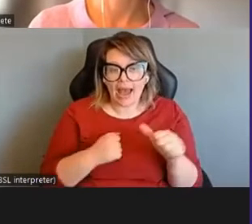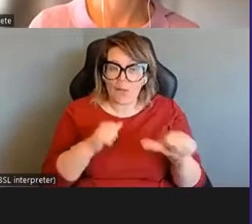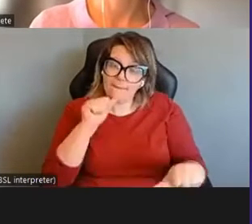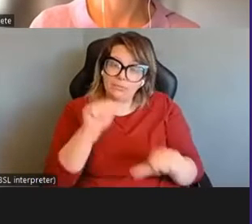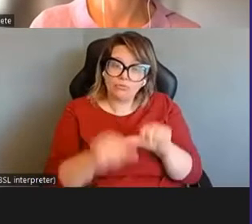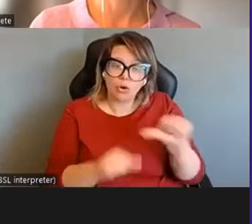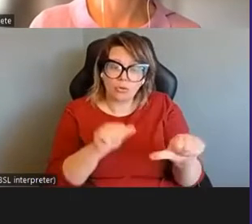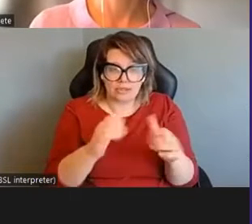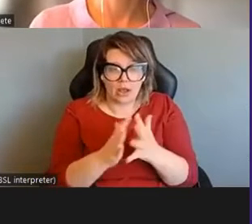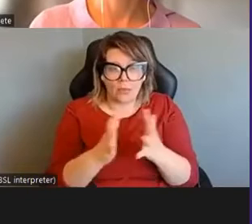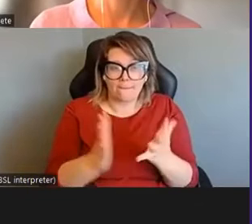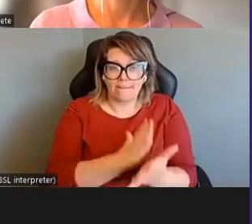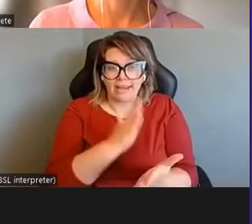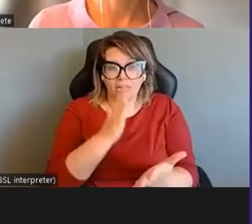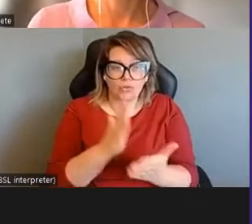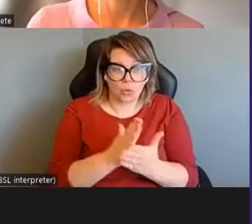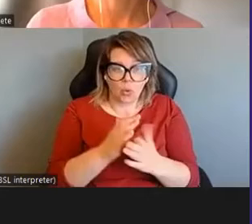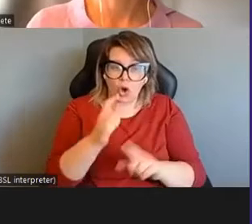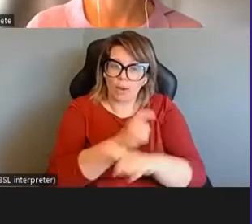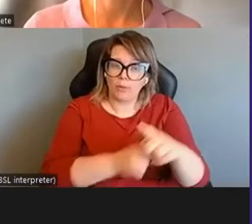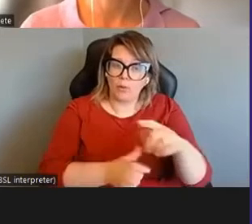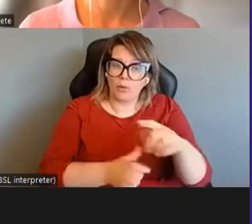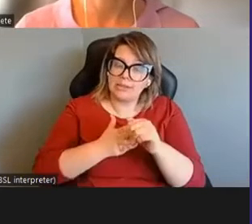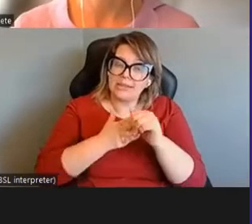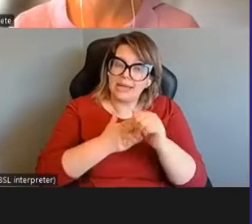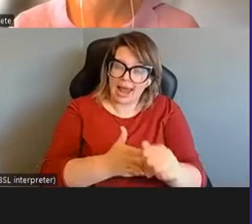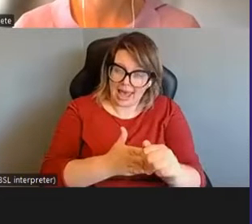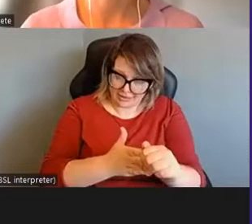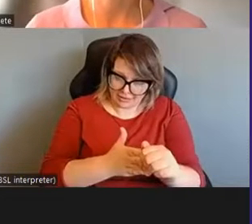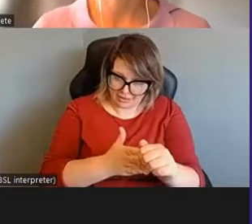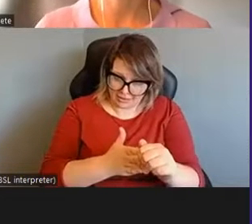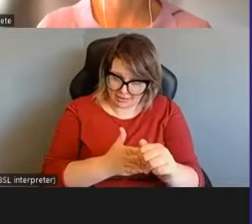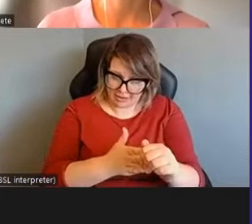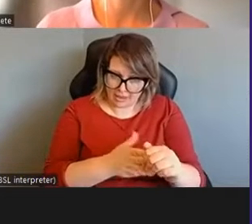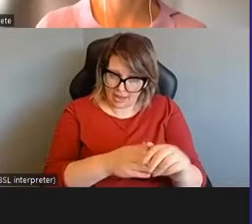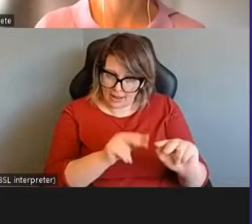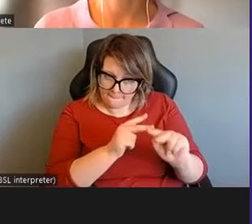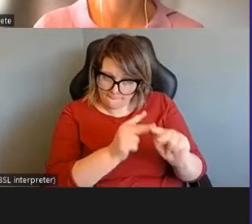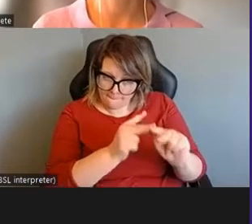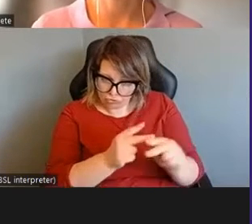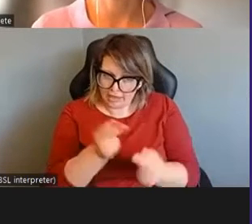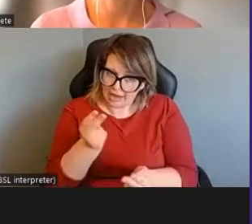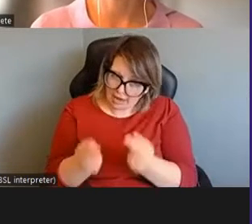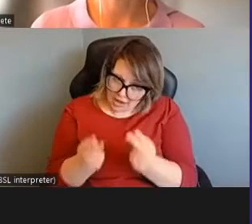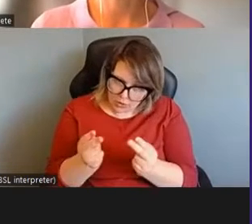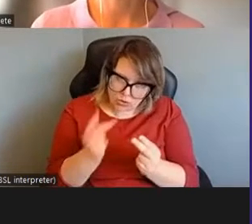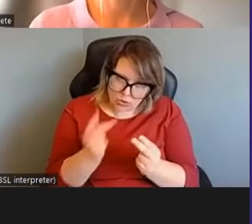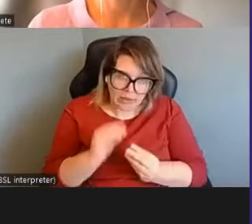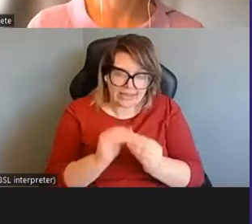implementing community-led M&E is concerned, we have refined it to be 7 steps.